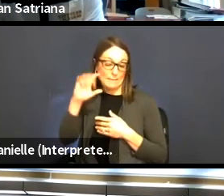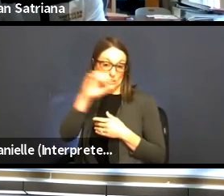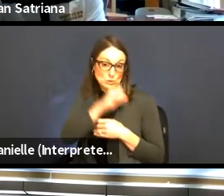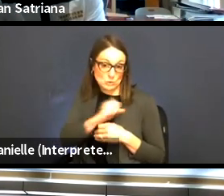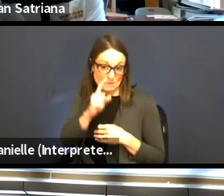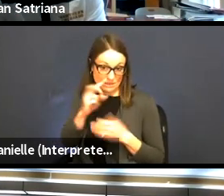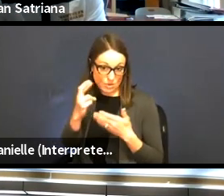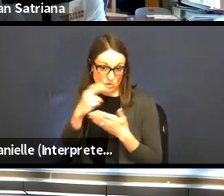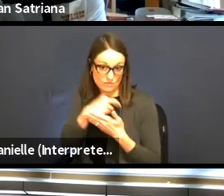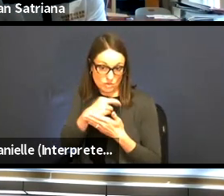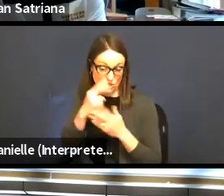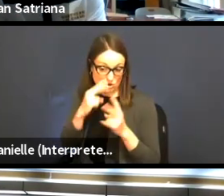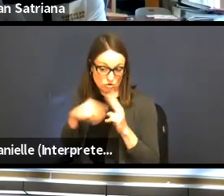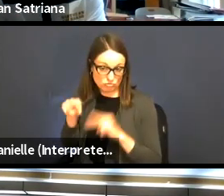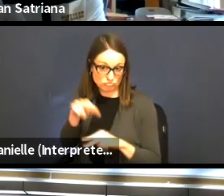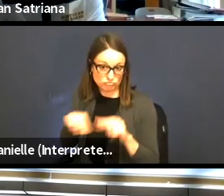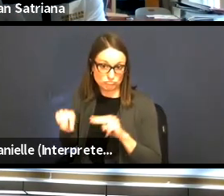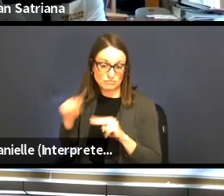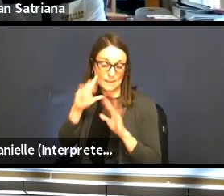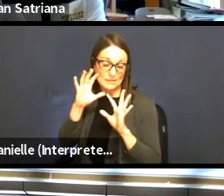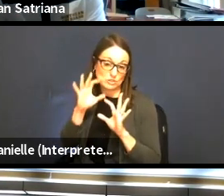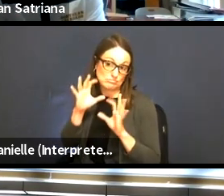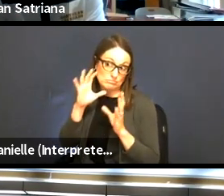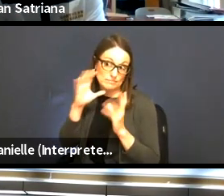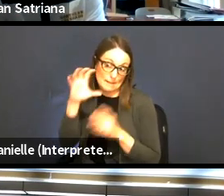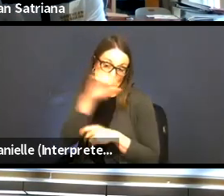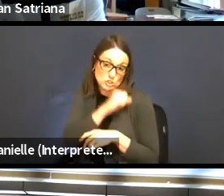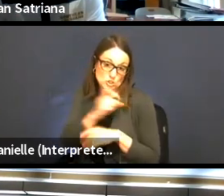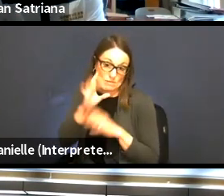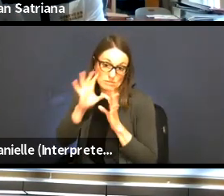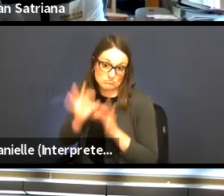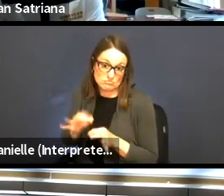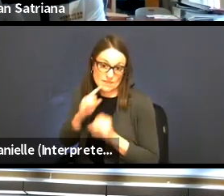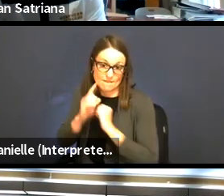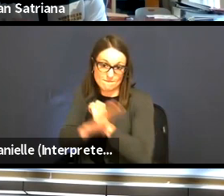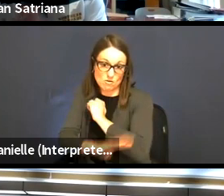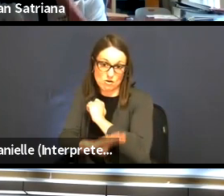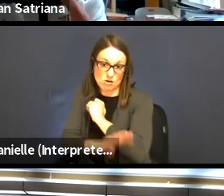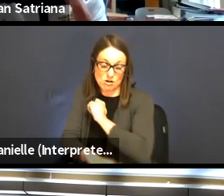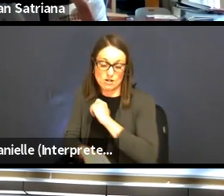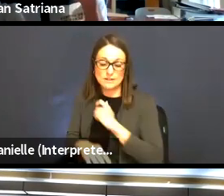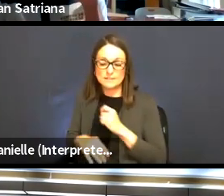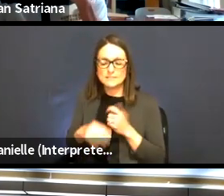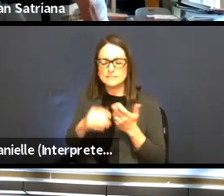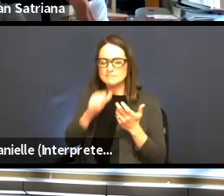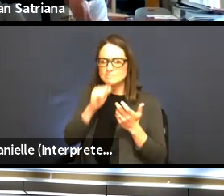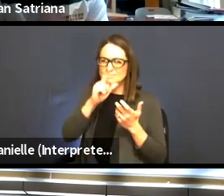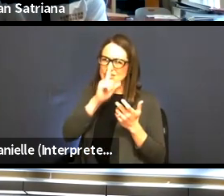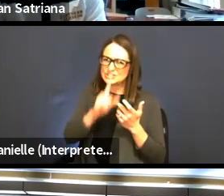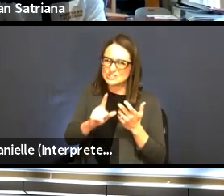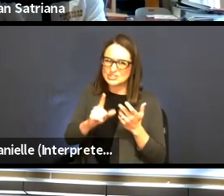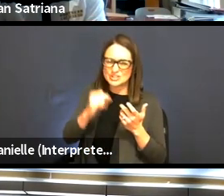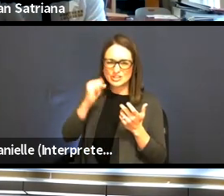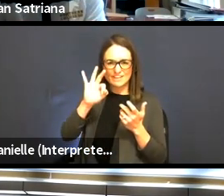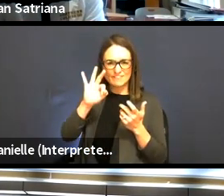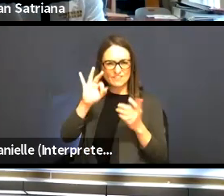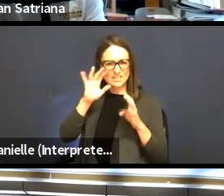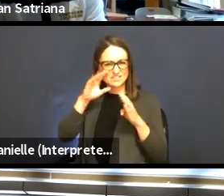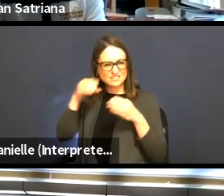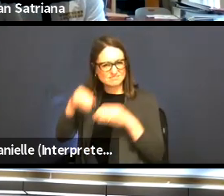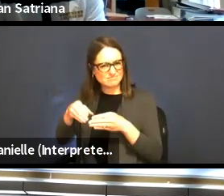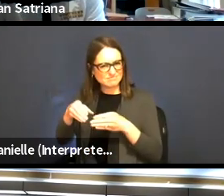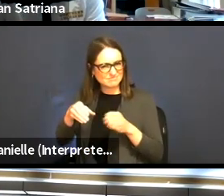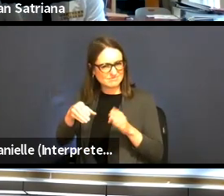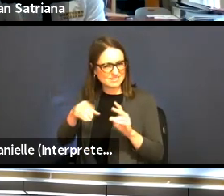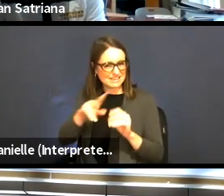some decisions made by fall. I still can't tell whether this money is more earmarked and focused on K-12 and how